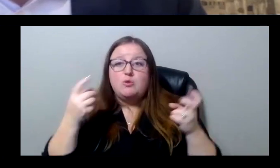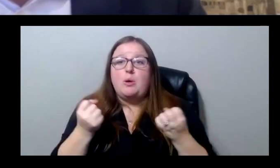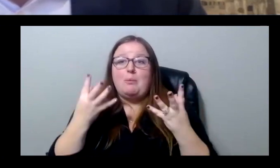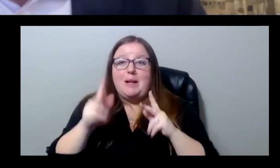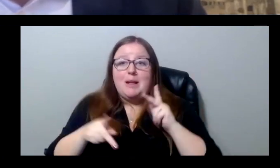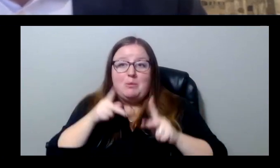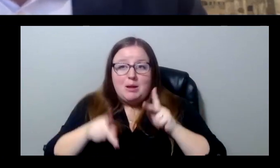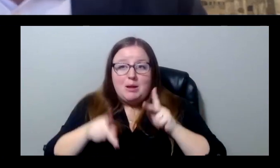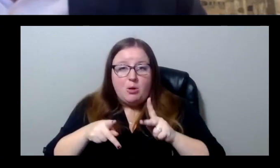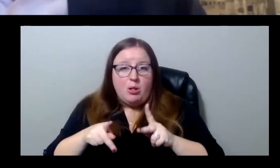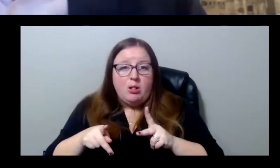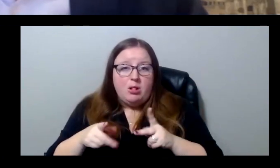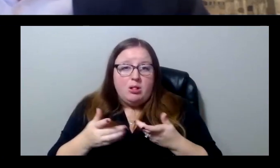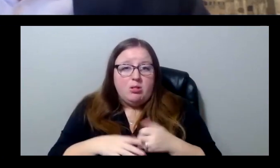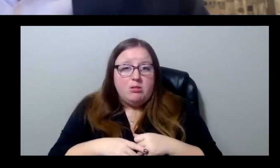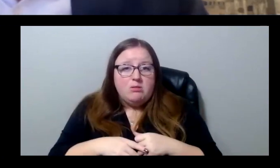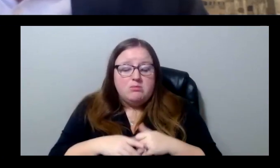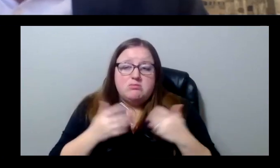cool.